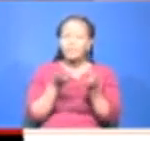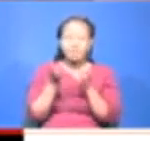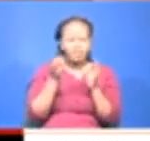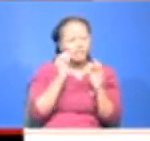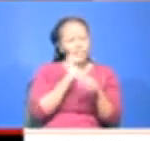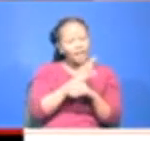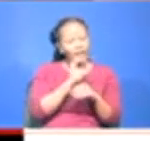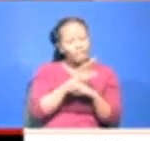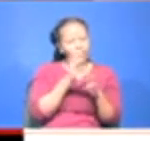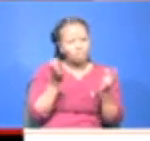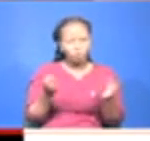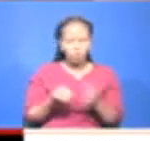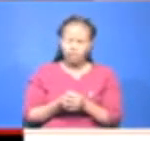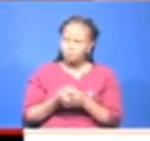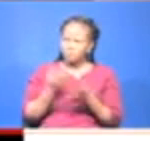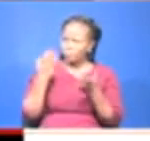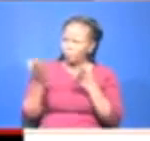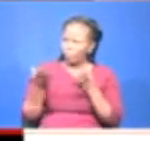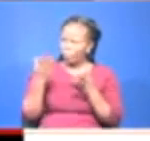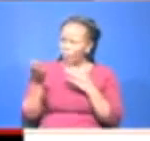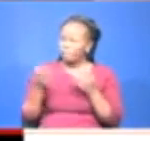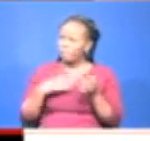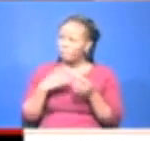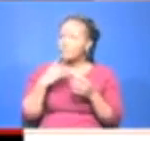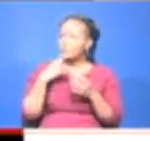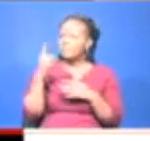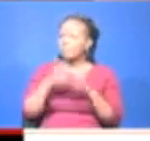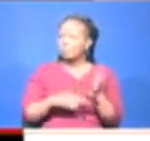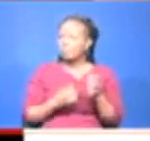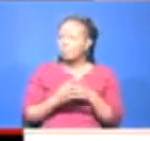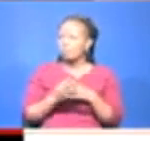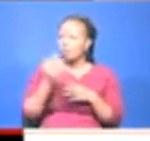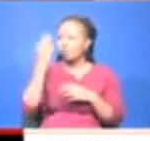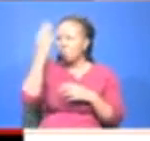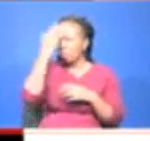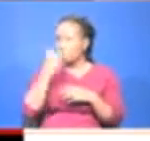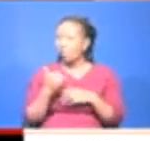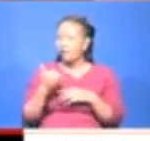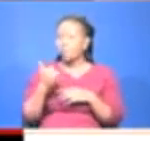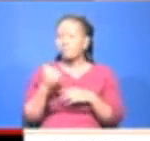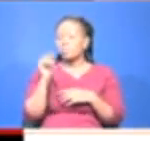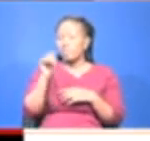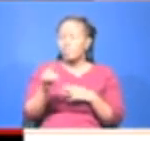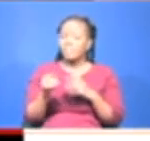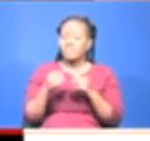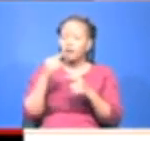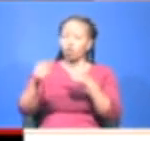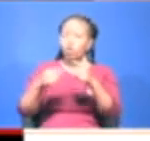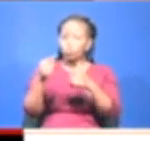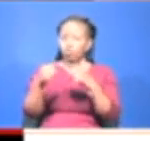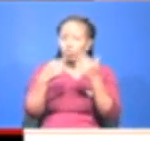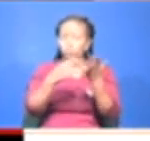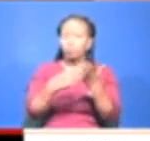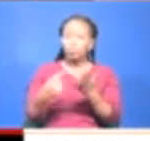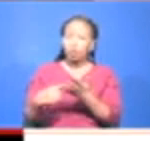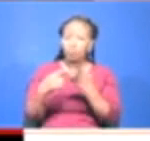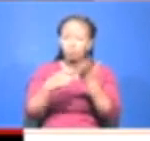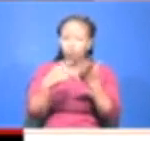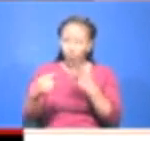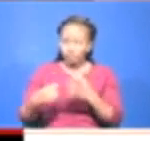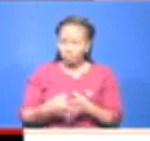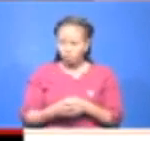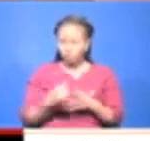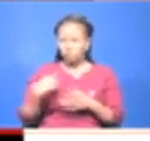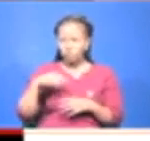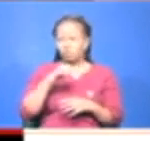a step back and just say why. Because it's in continuation of our conversation, we really